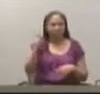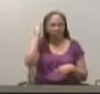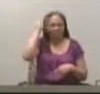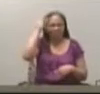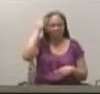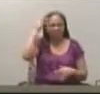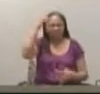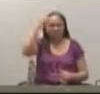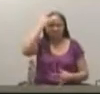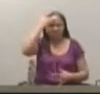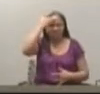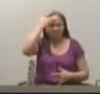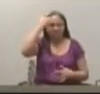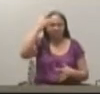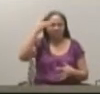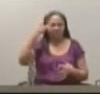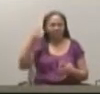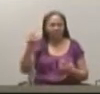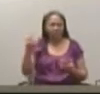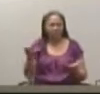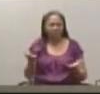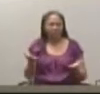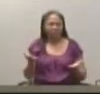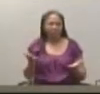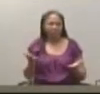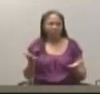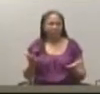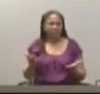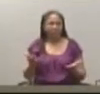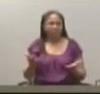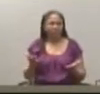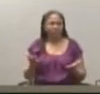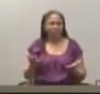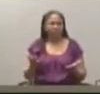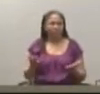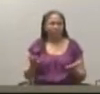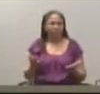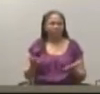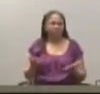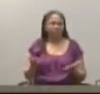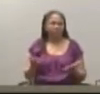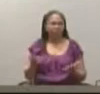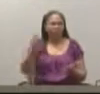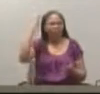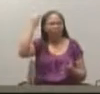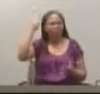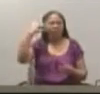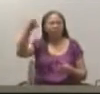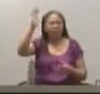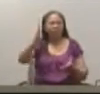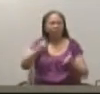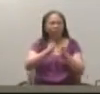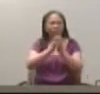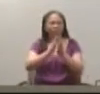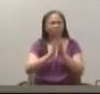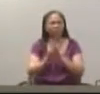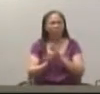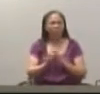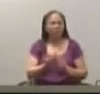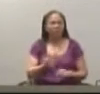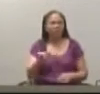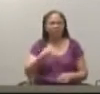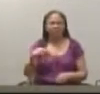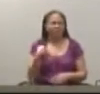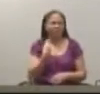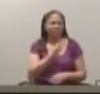physically. Why would God choose to? Wouldn't God just come down, step in